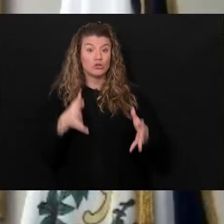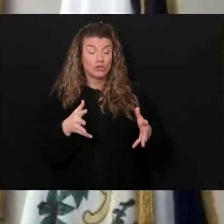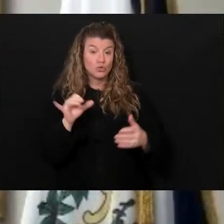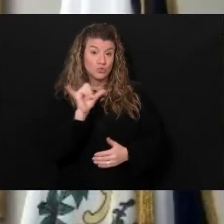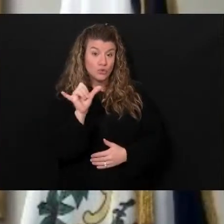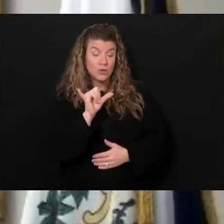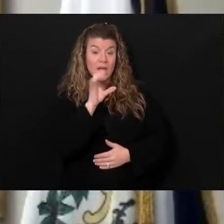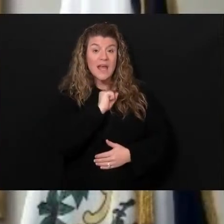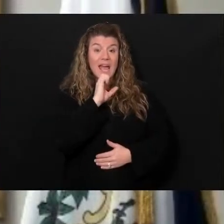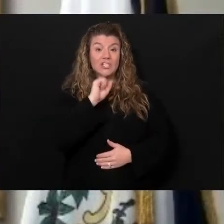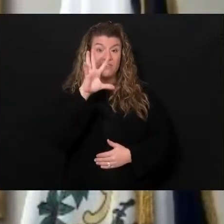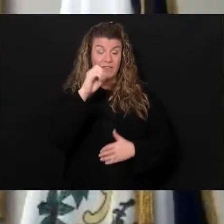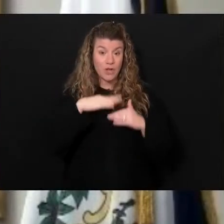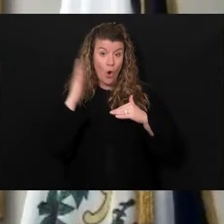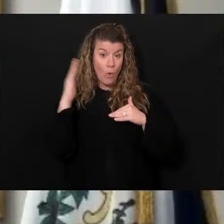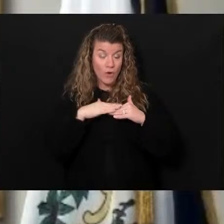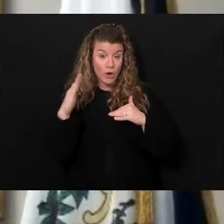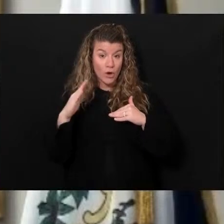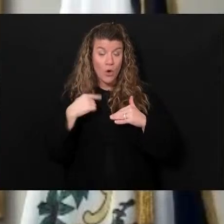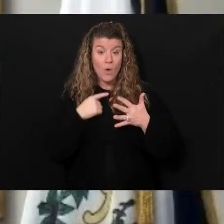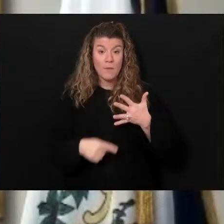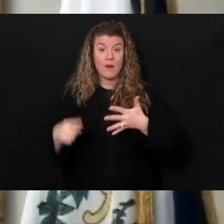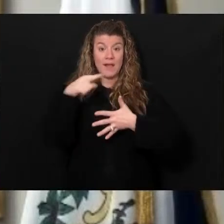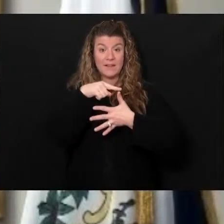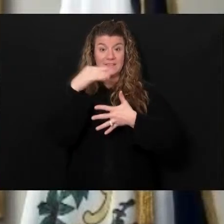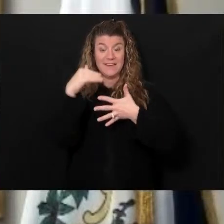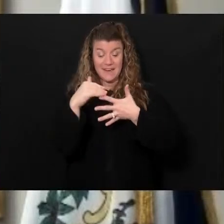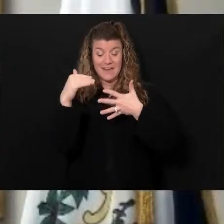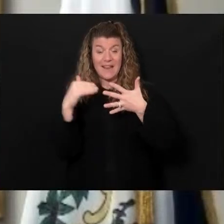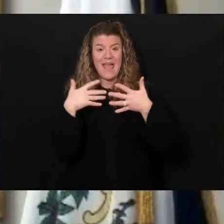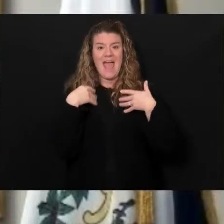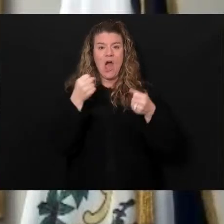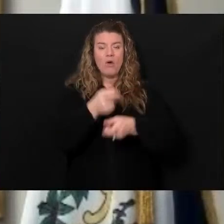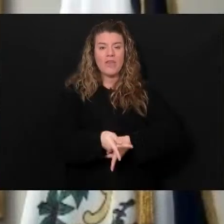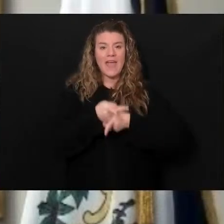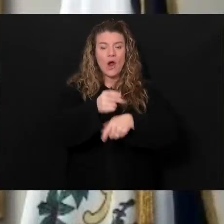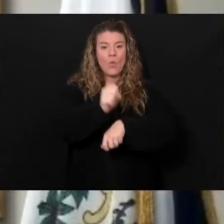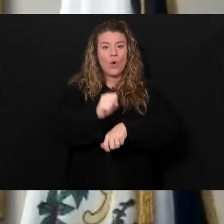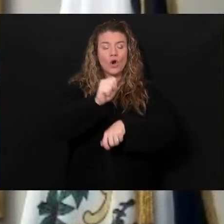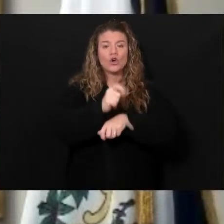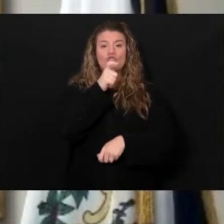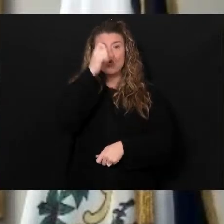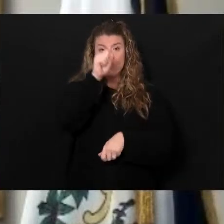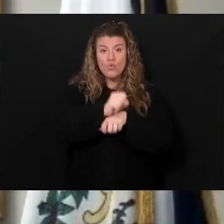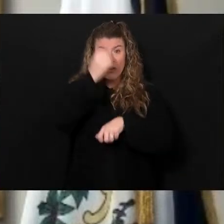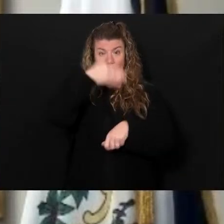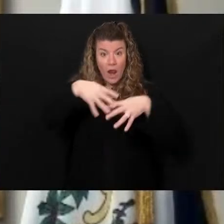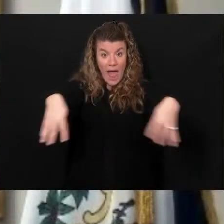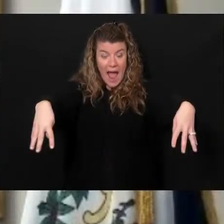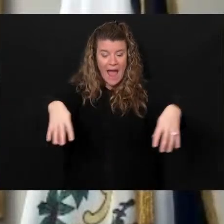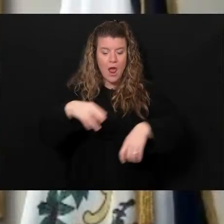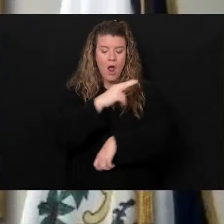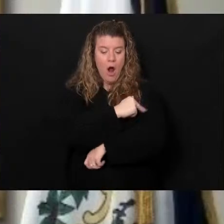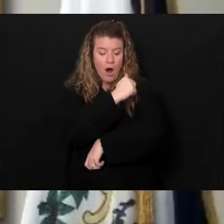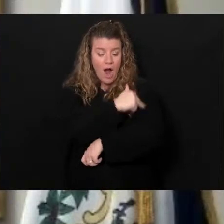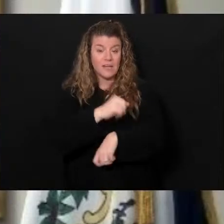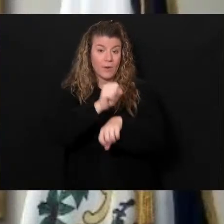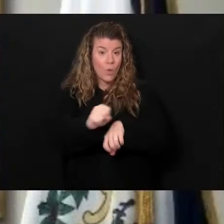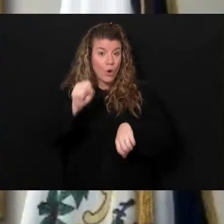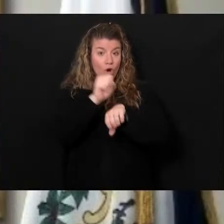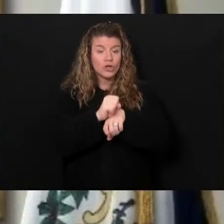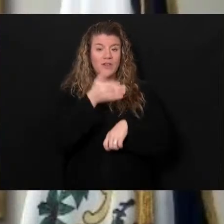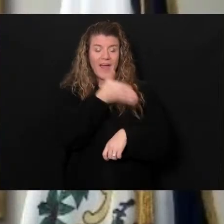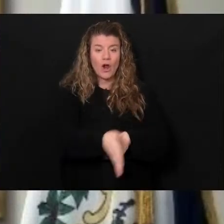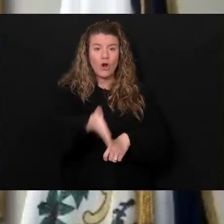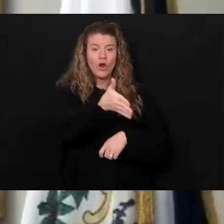50 and over. We've prioritized our healthcare workers, those on the front line in hospitals, and our workers out